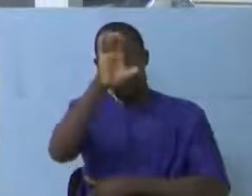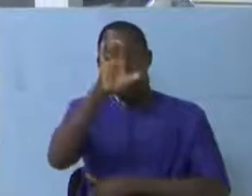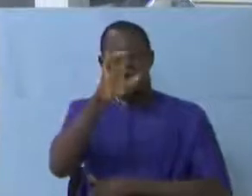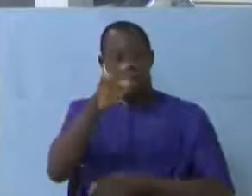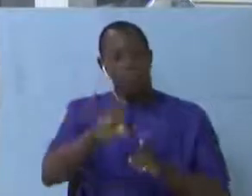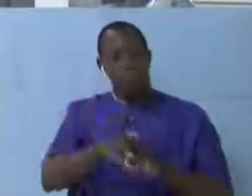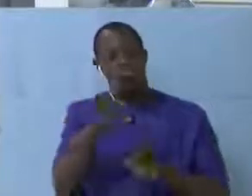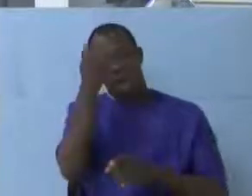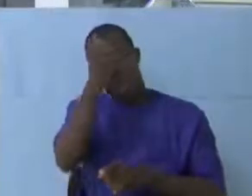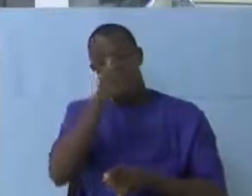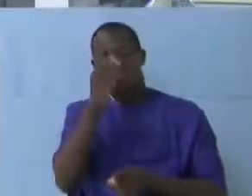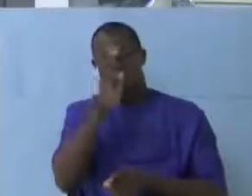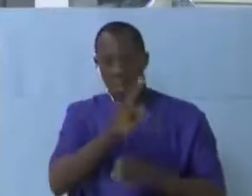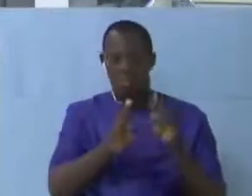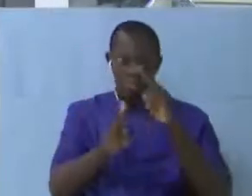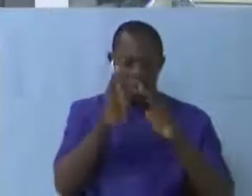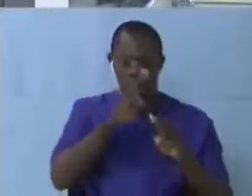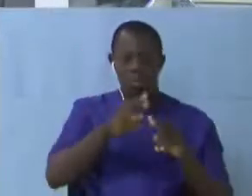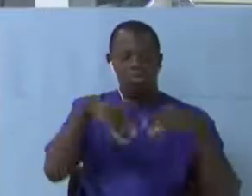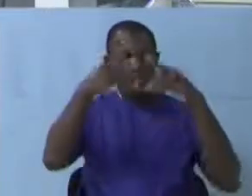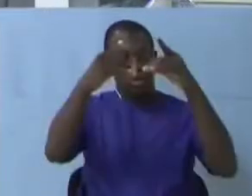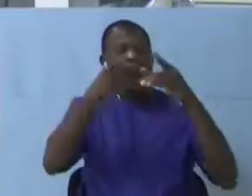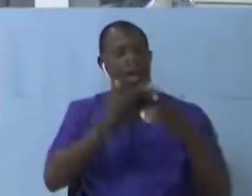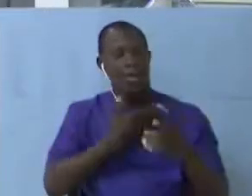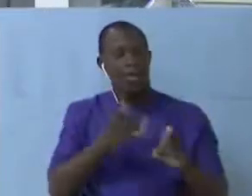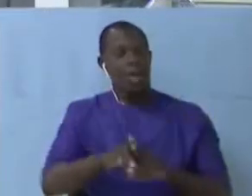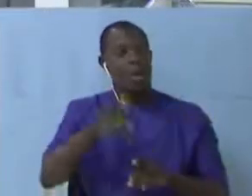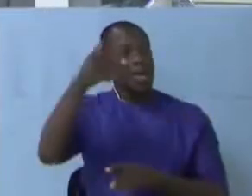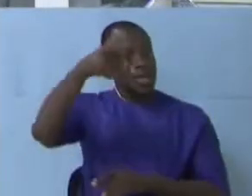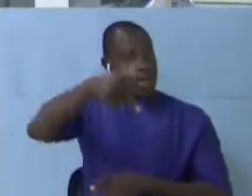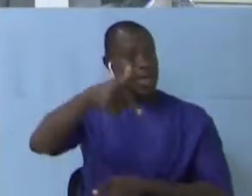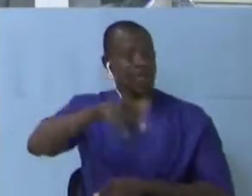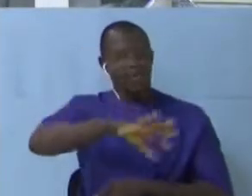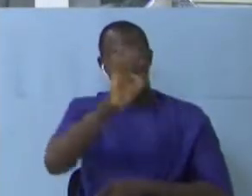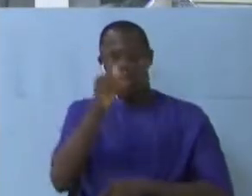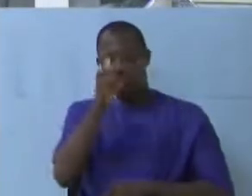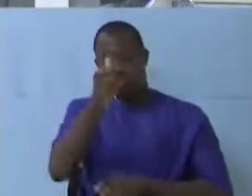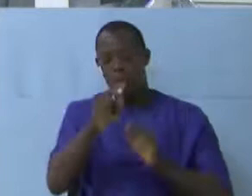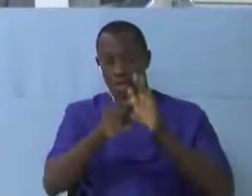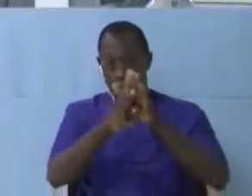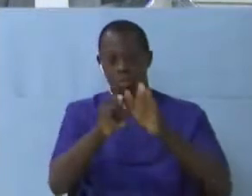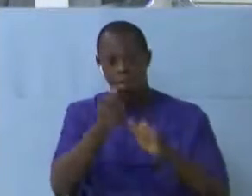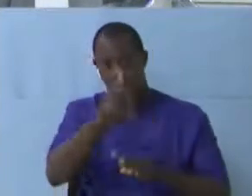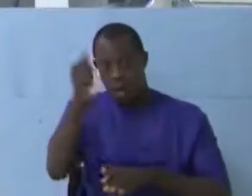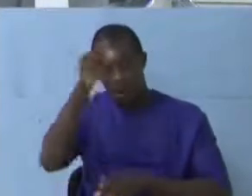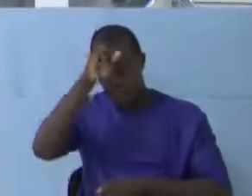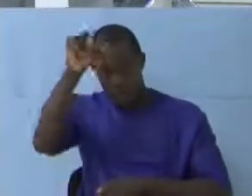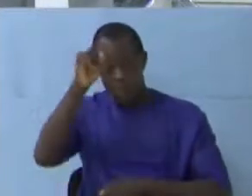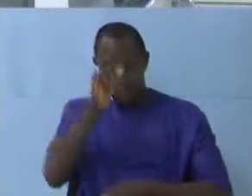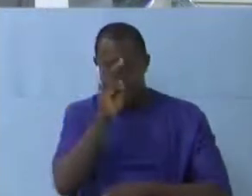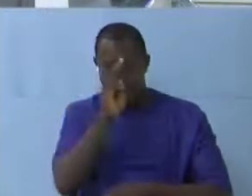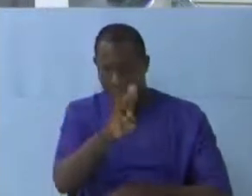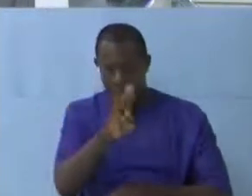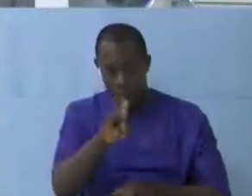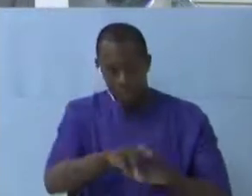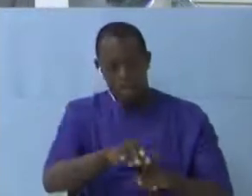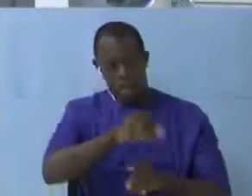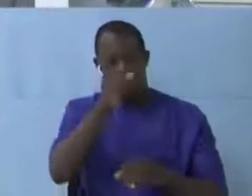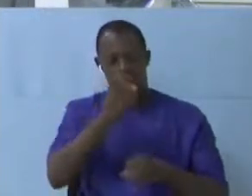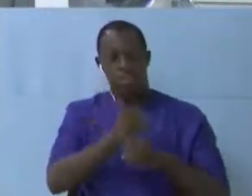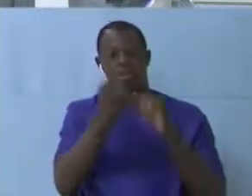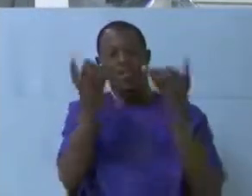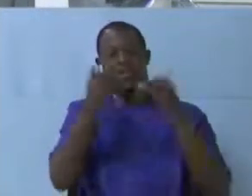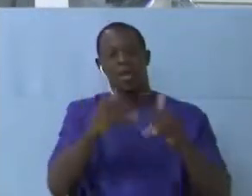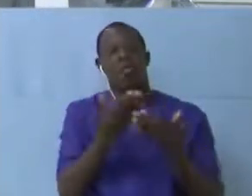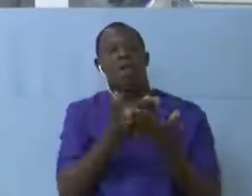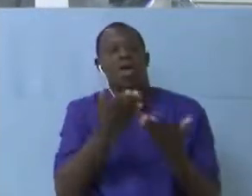it succeeded. But Nigeria is a very good example. Obasanjo tried, but he failed. Yeah, so because Nigerians were really not ready